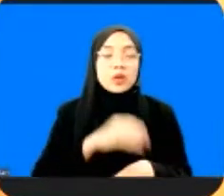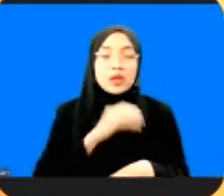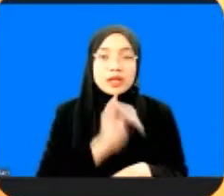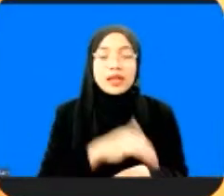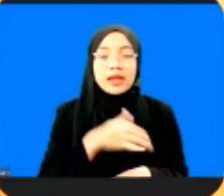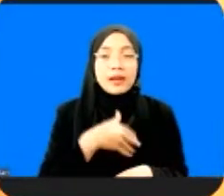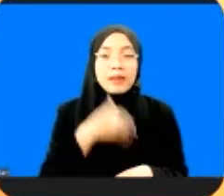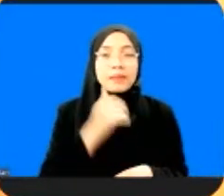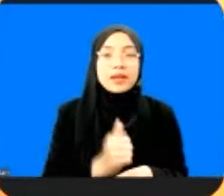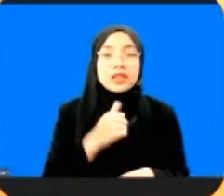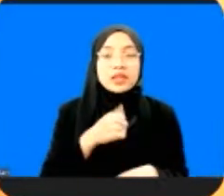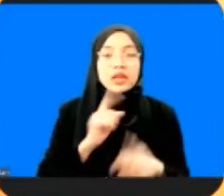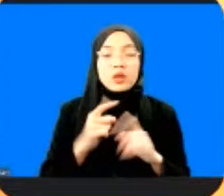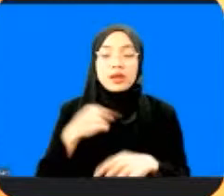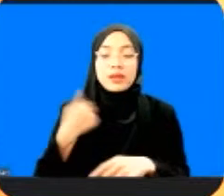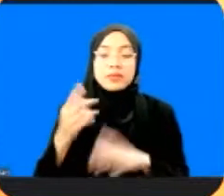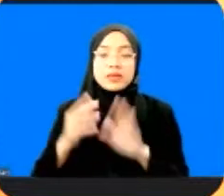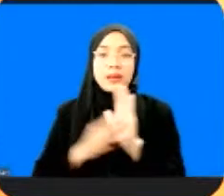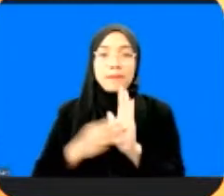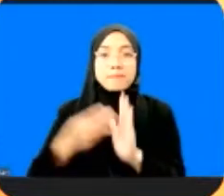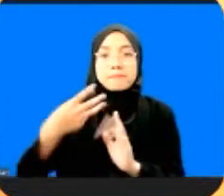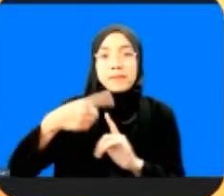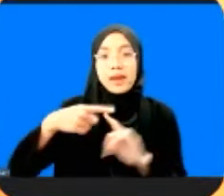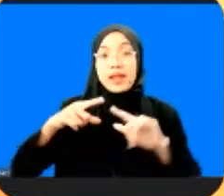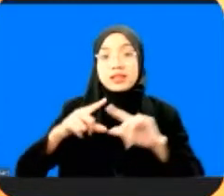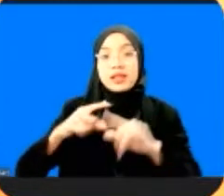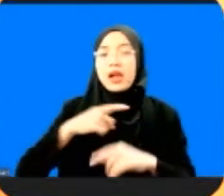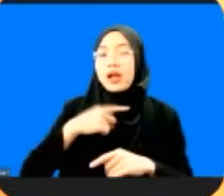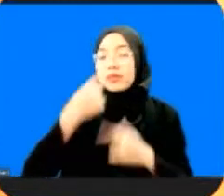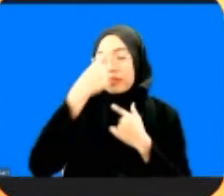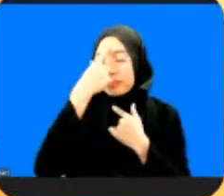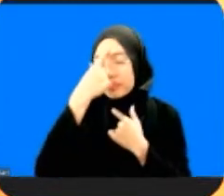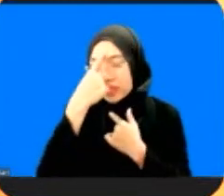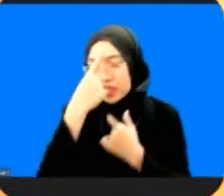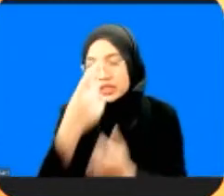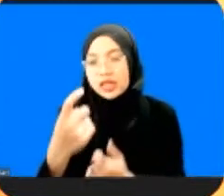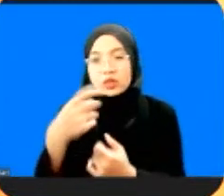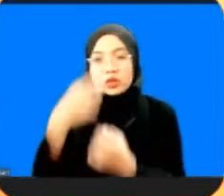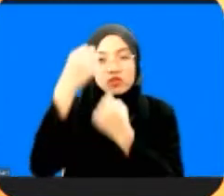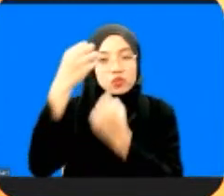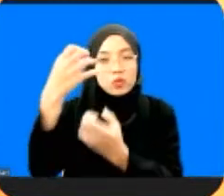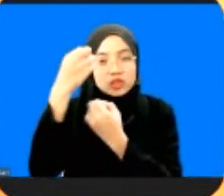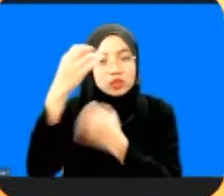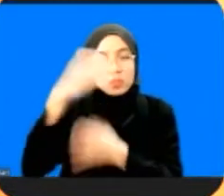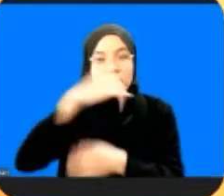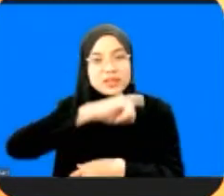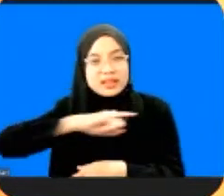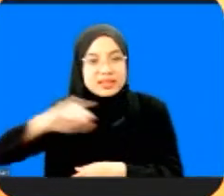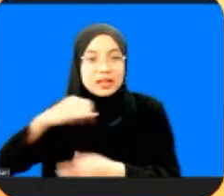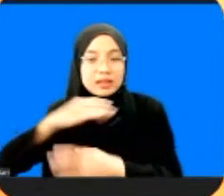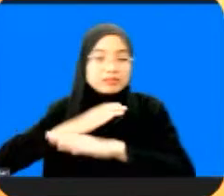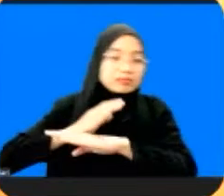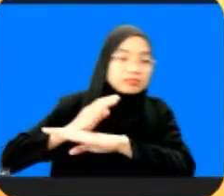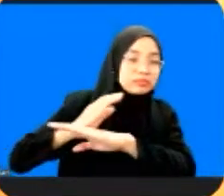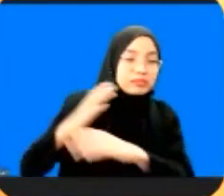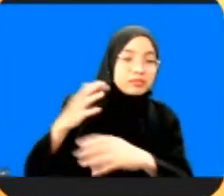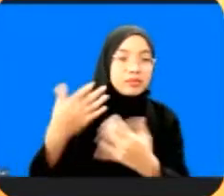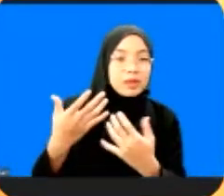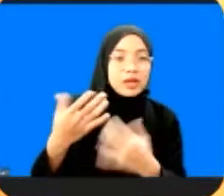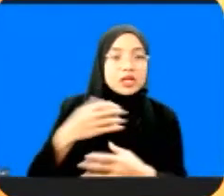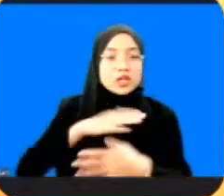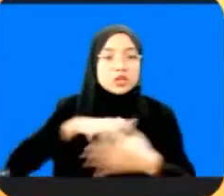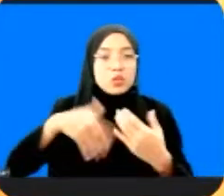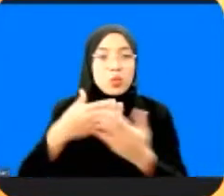that in order to tackle misinformation, what's most important is really, I think I echo, my fellow panelists here, is